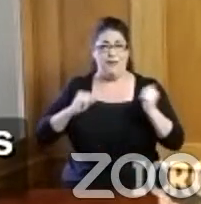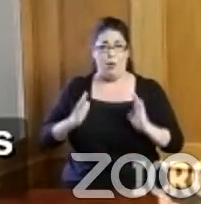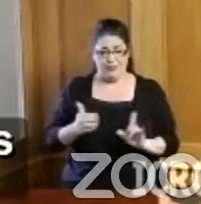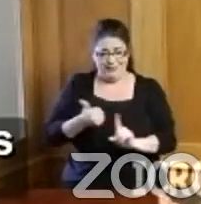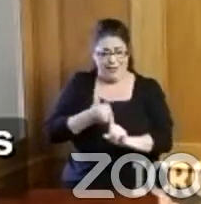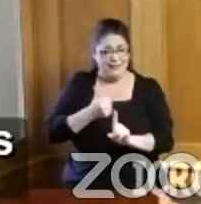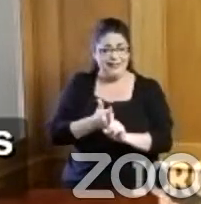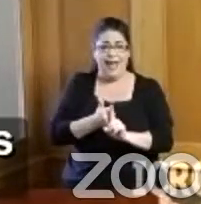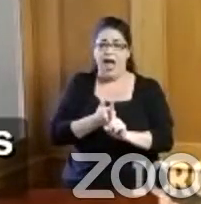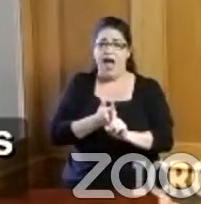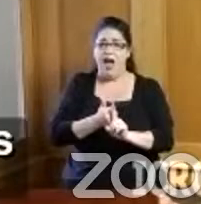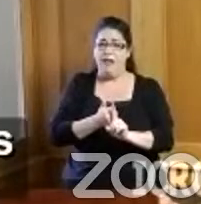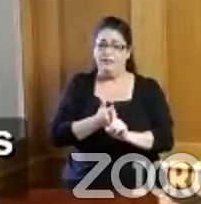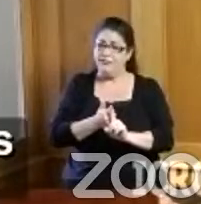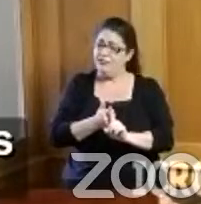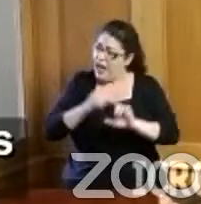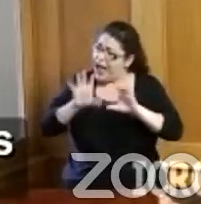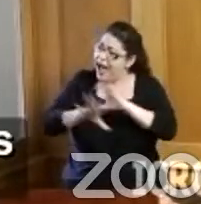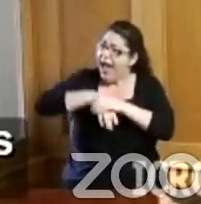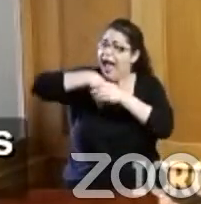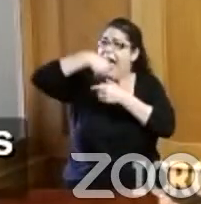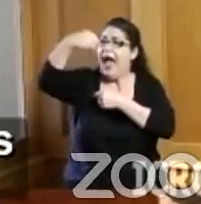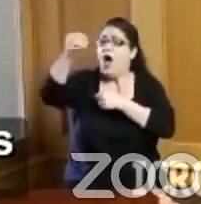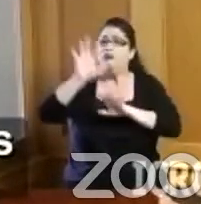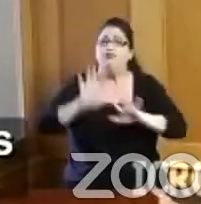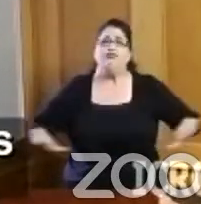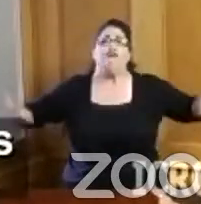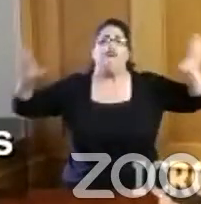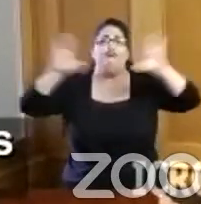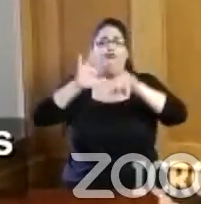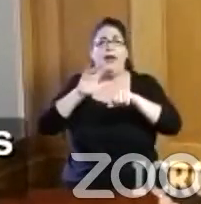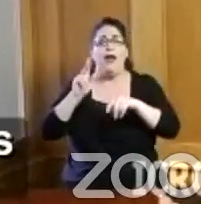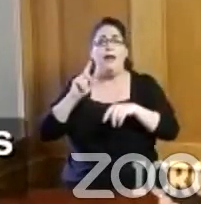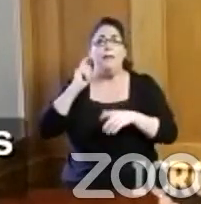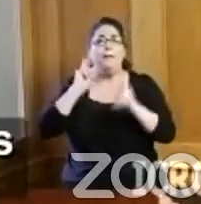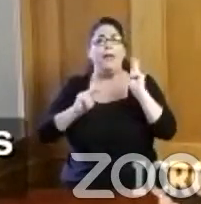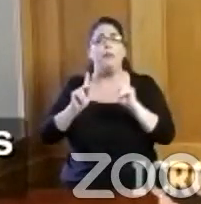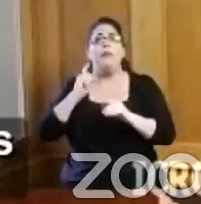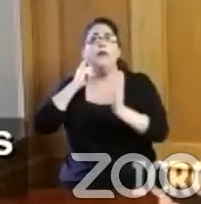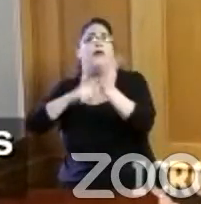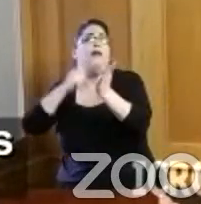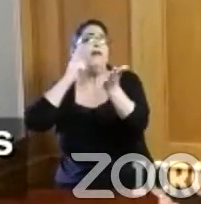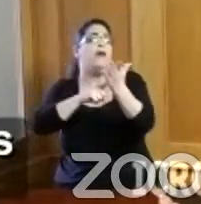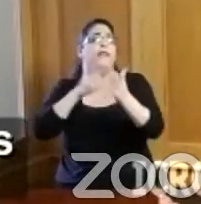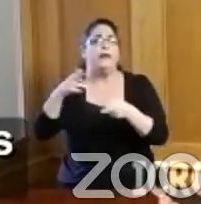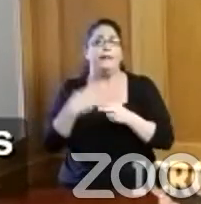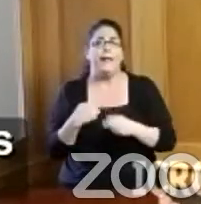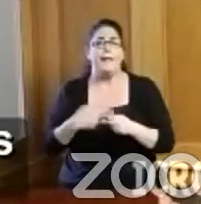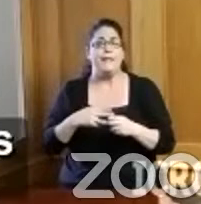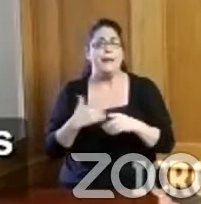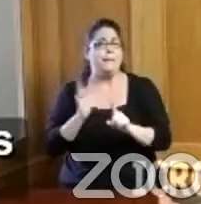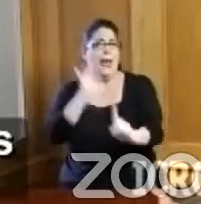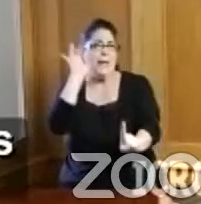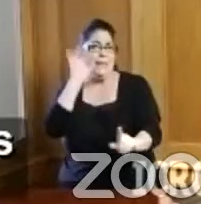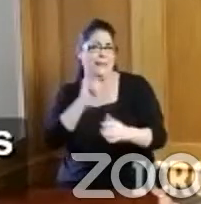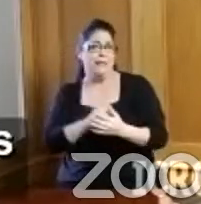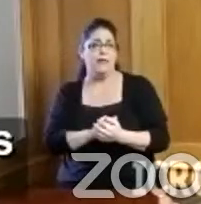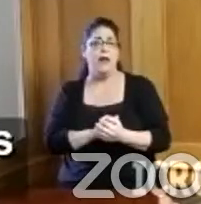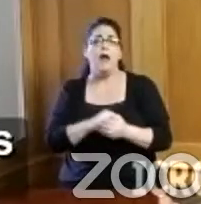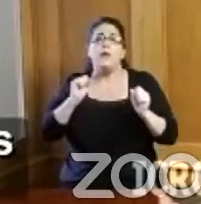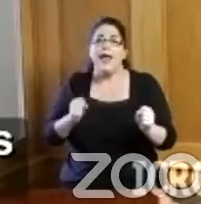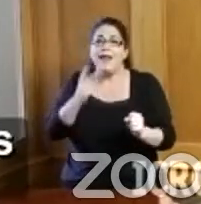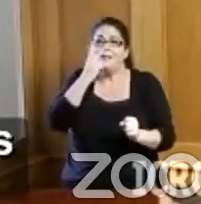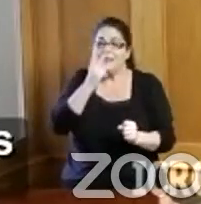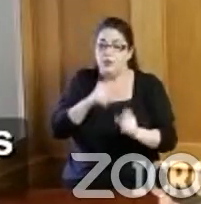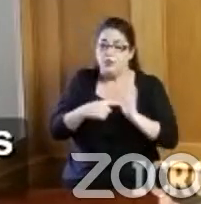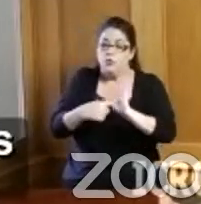have done big things and known worldwide. And we need to have something where Blacks can see that they